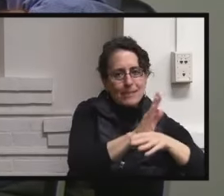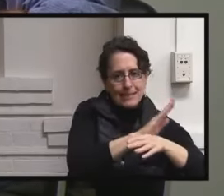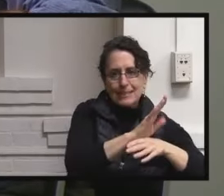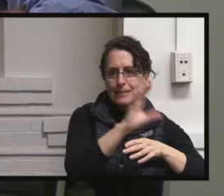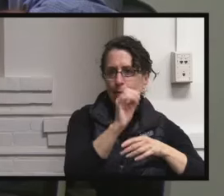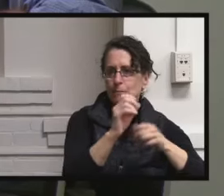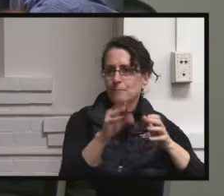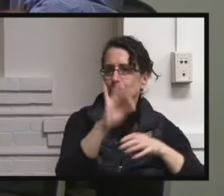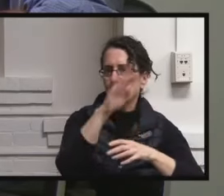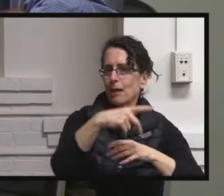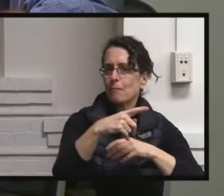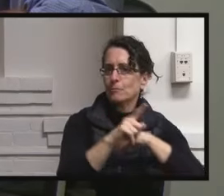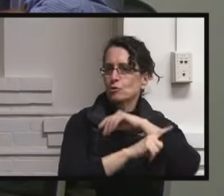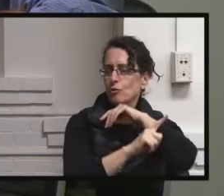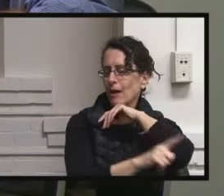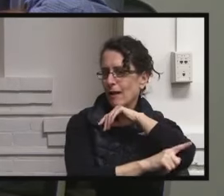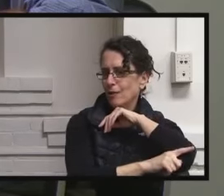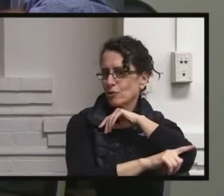who's